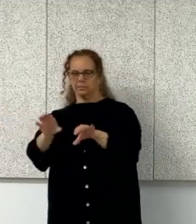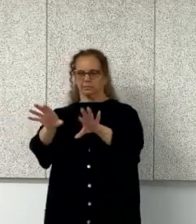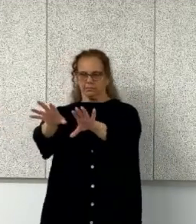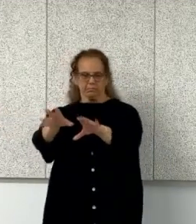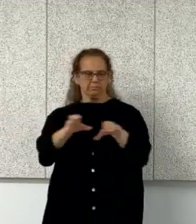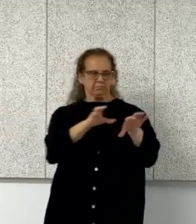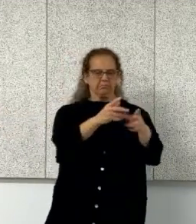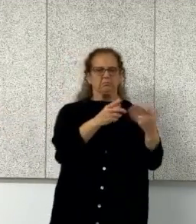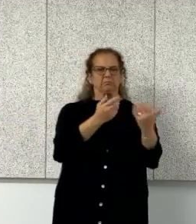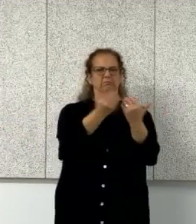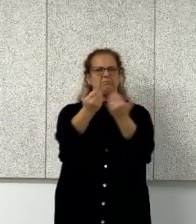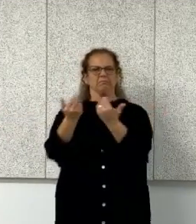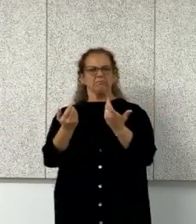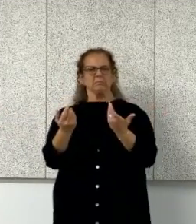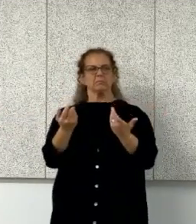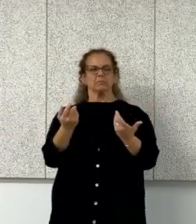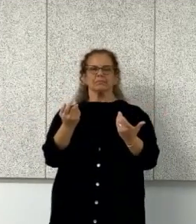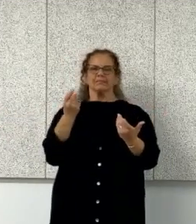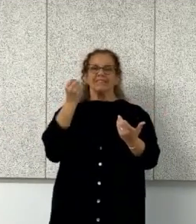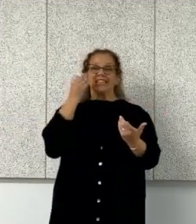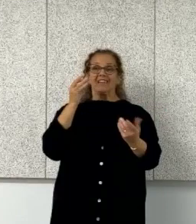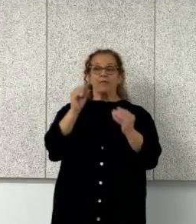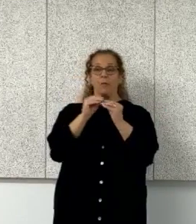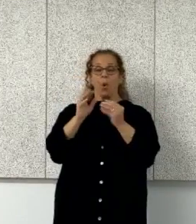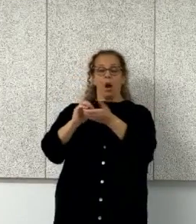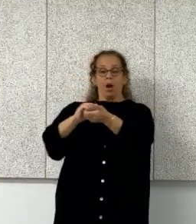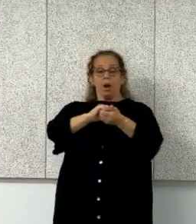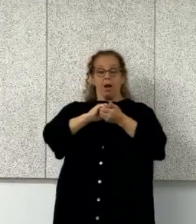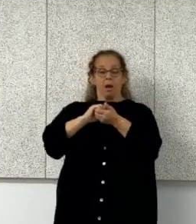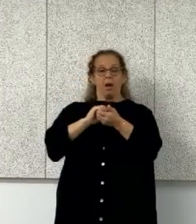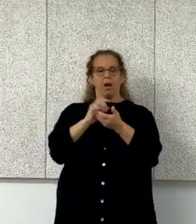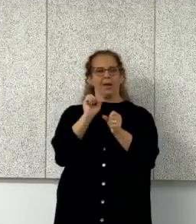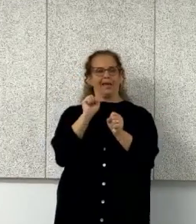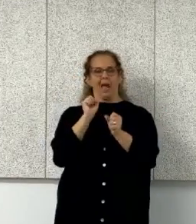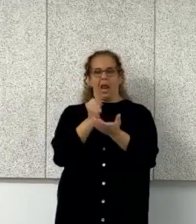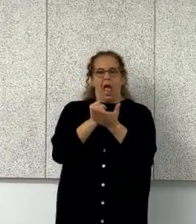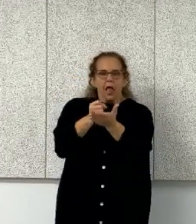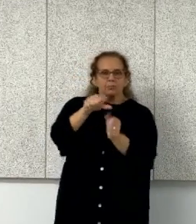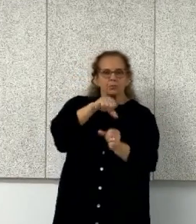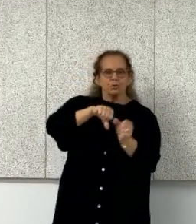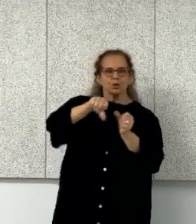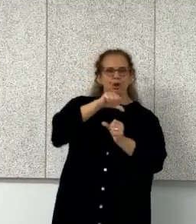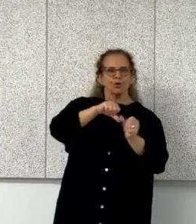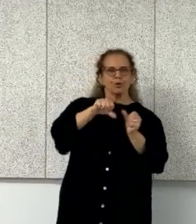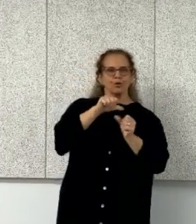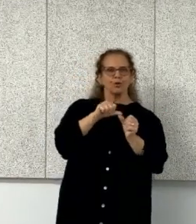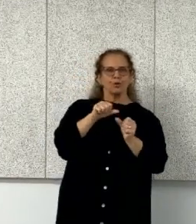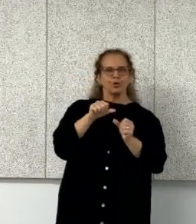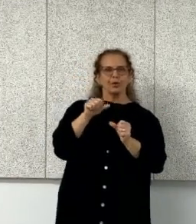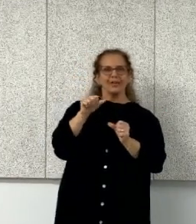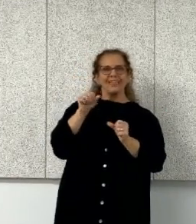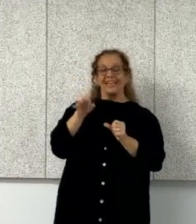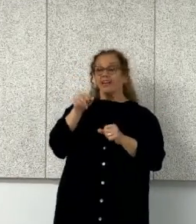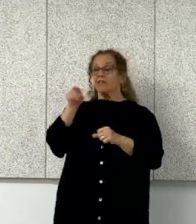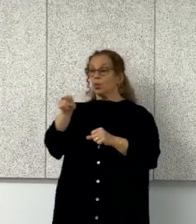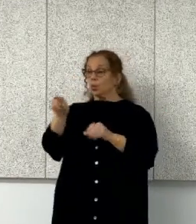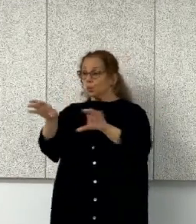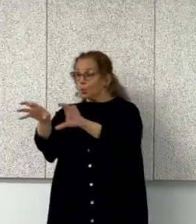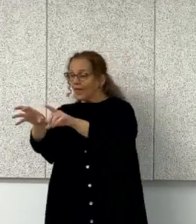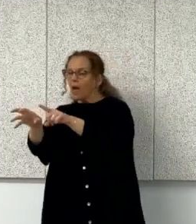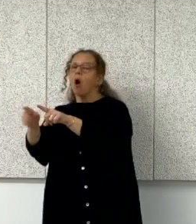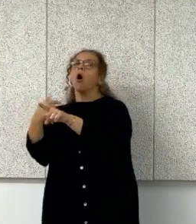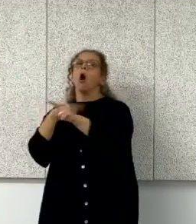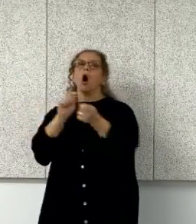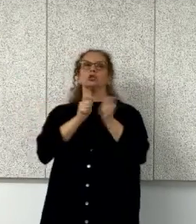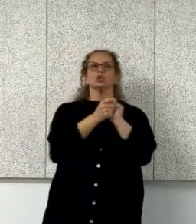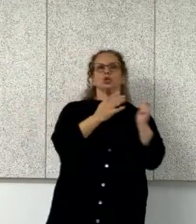that we could help and be more collaborative and not just go, if somebody else is doing something, maybe don't do it on that day because something else is